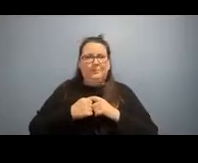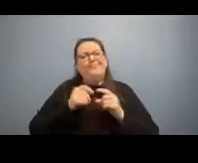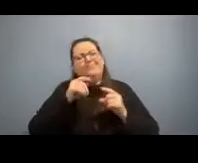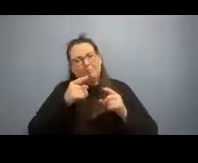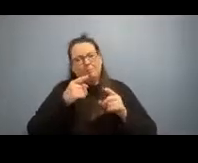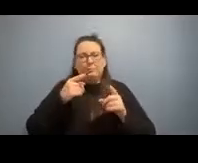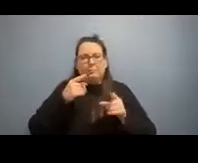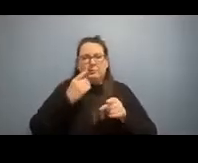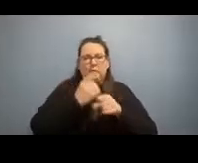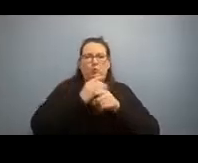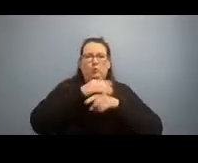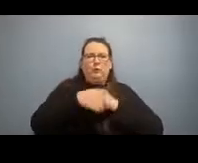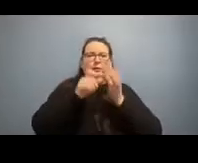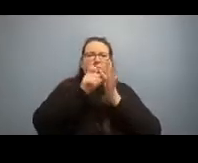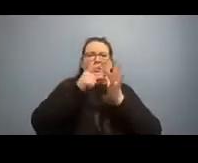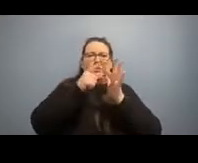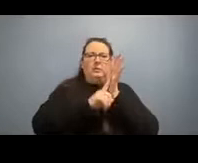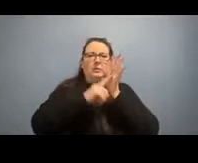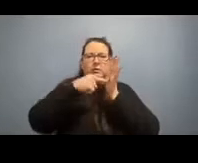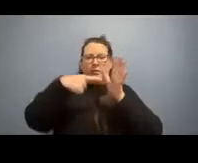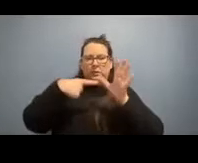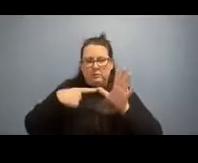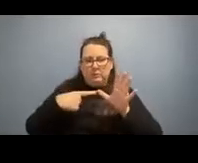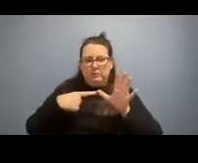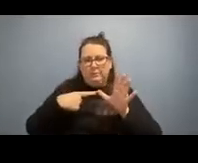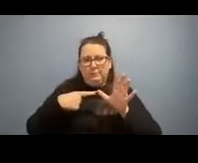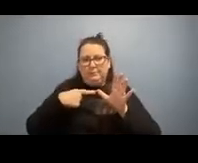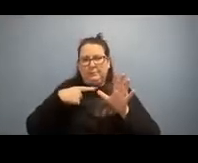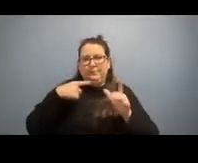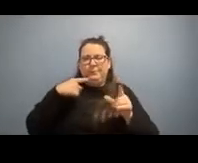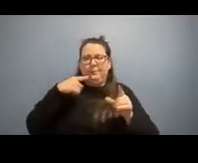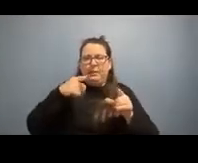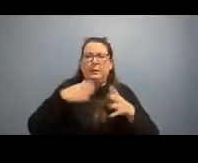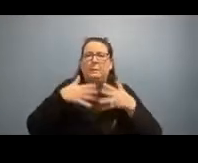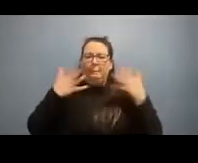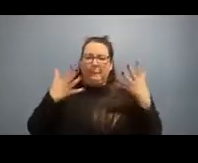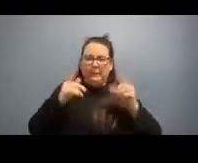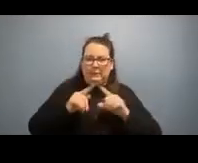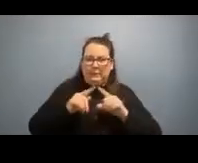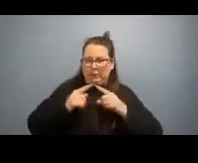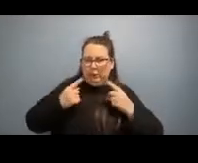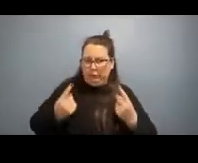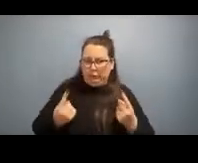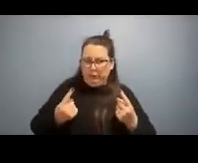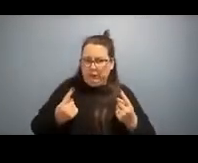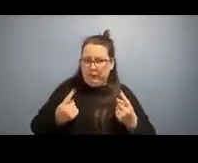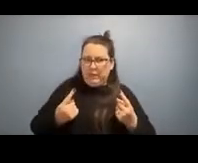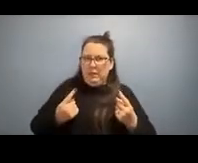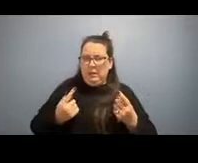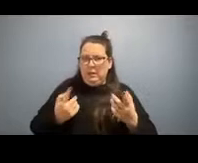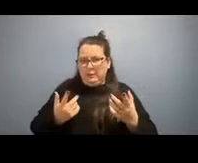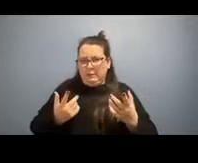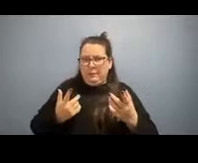about the Delta variant, the biggest difference, we're actually seeing that all of the cases